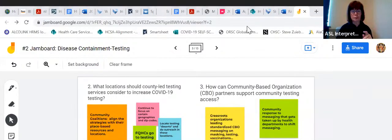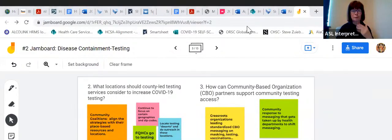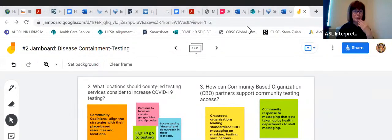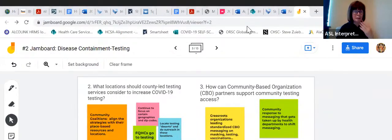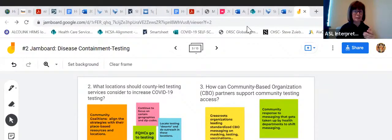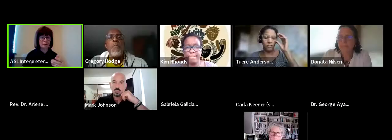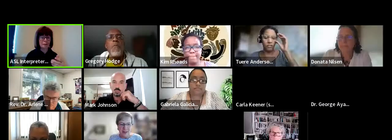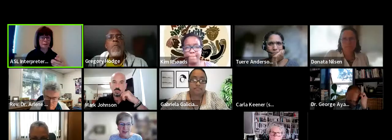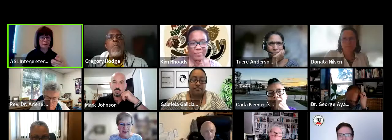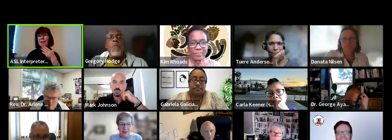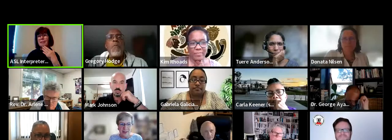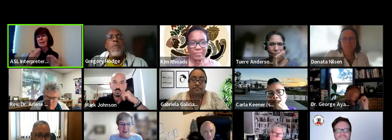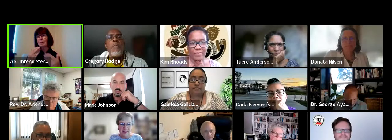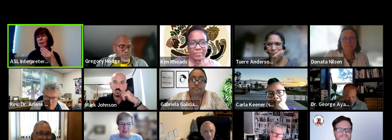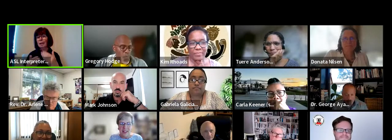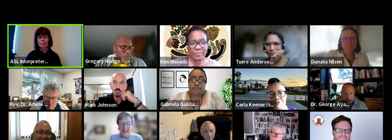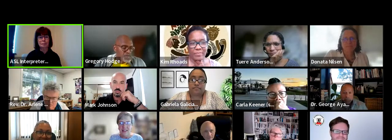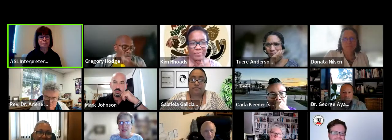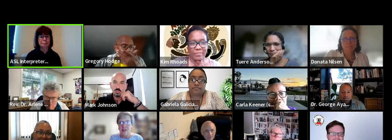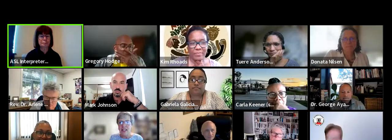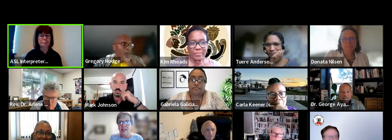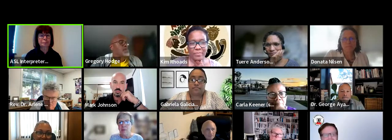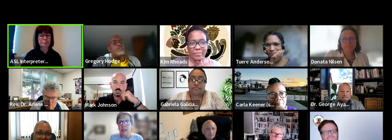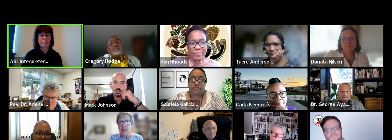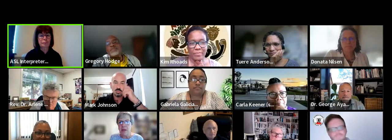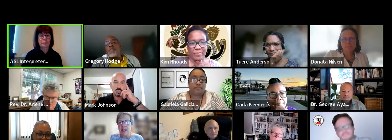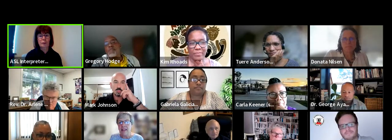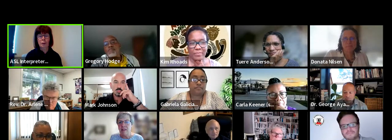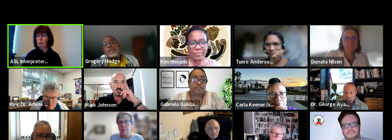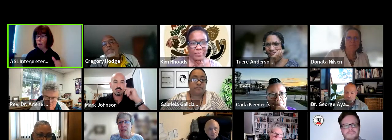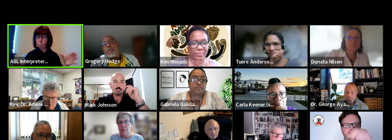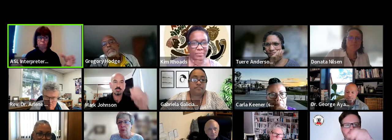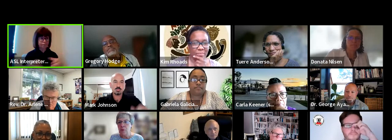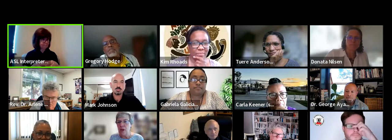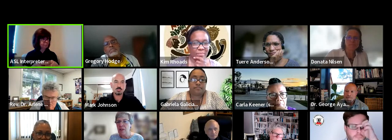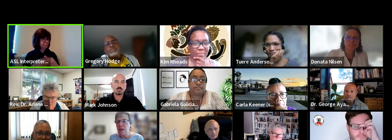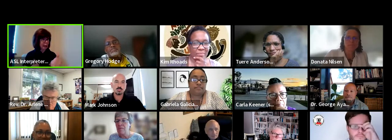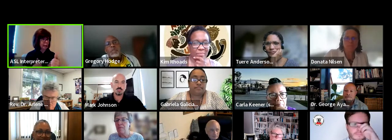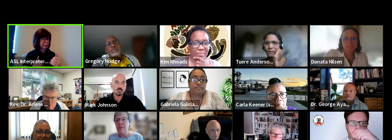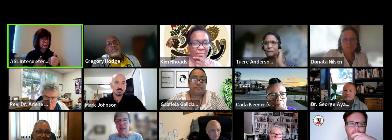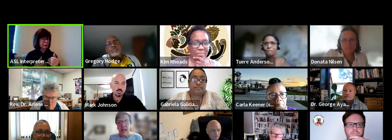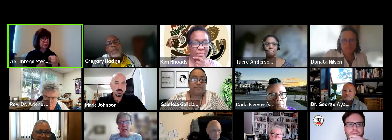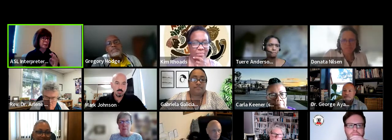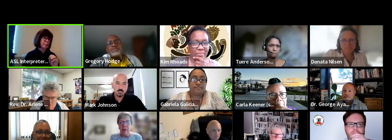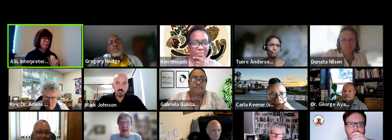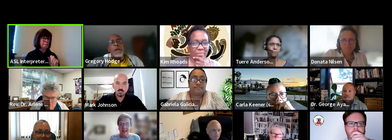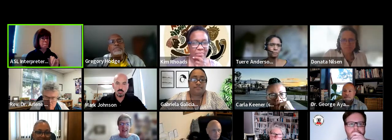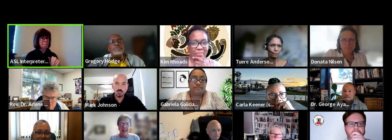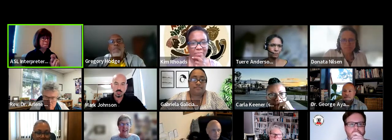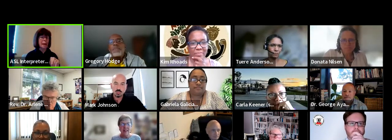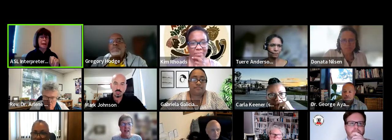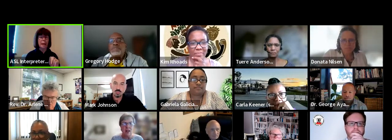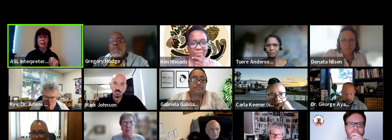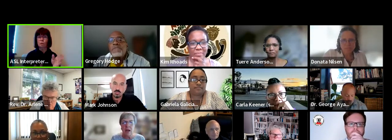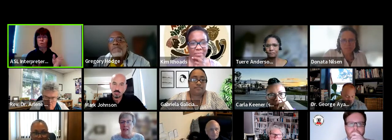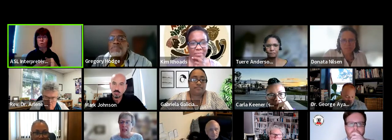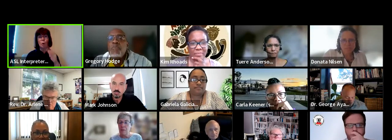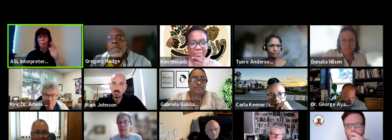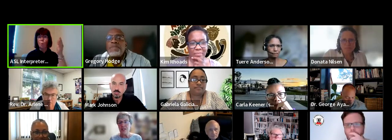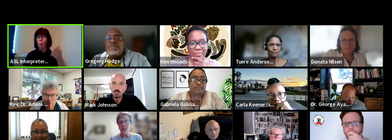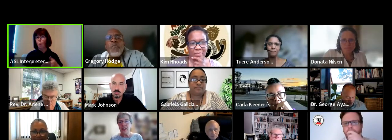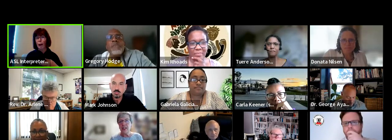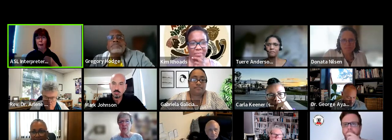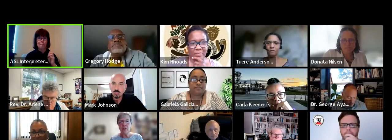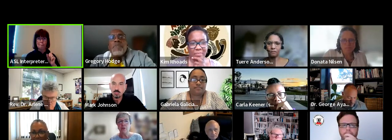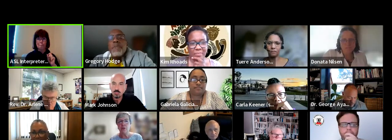Thanks, everybody. Great. Let's see. It looks like everybody's back in the main room. Welcome back. And let